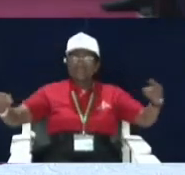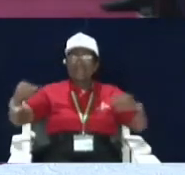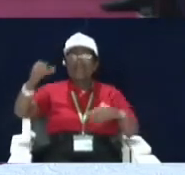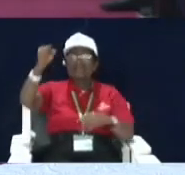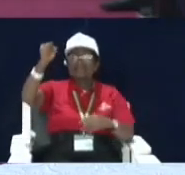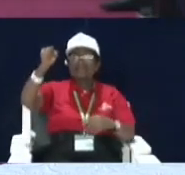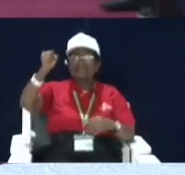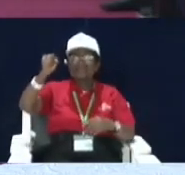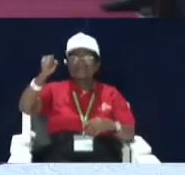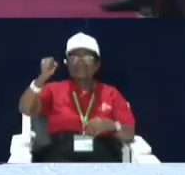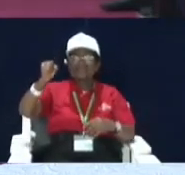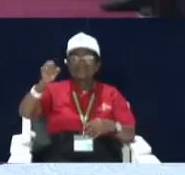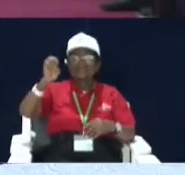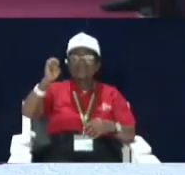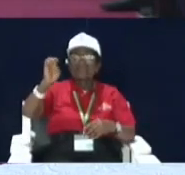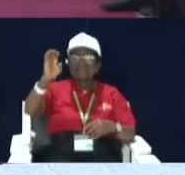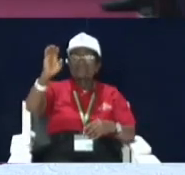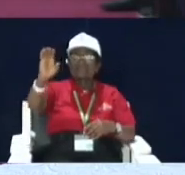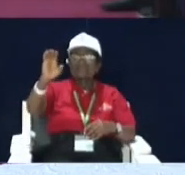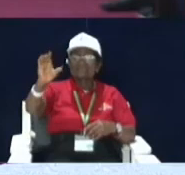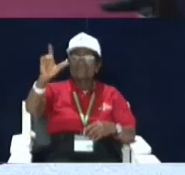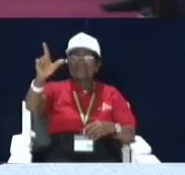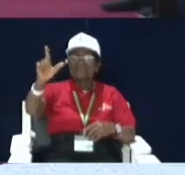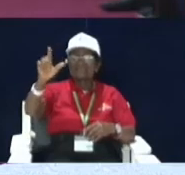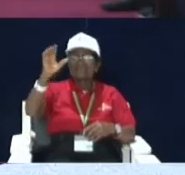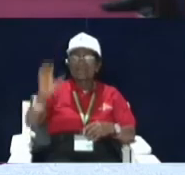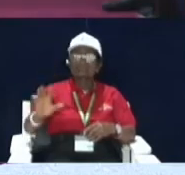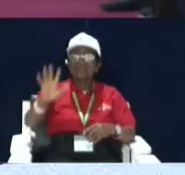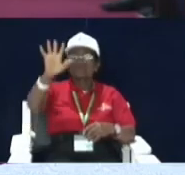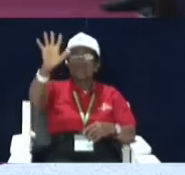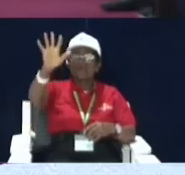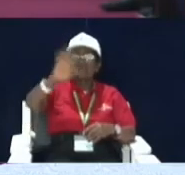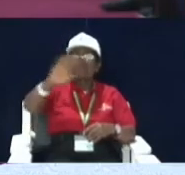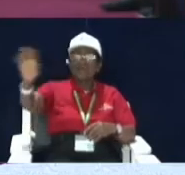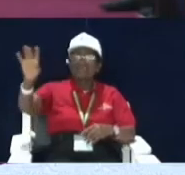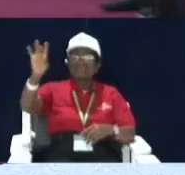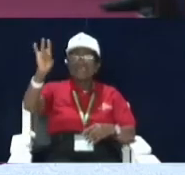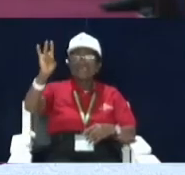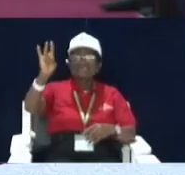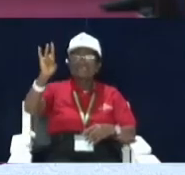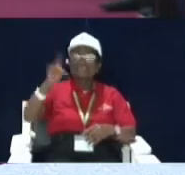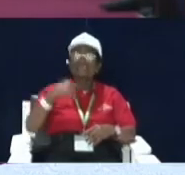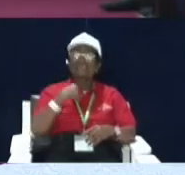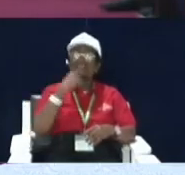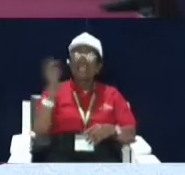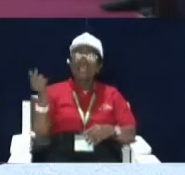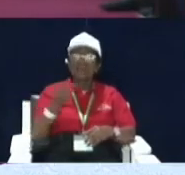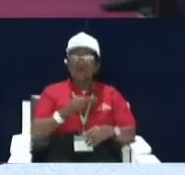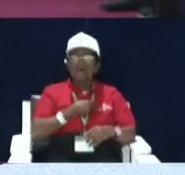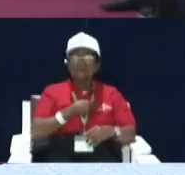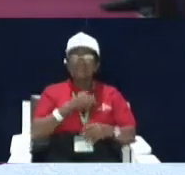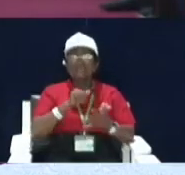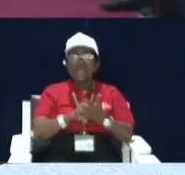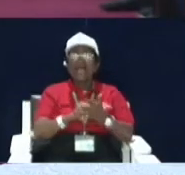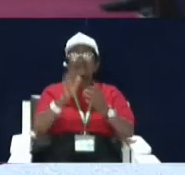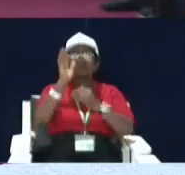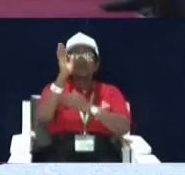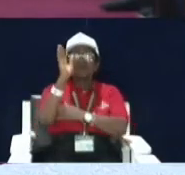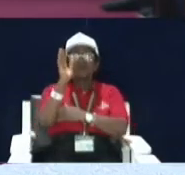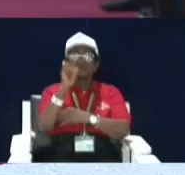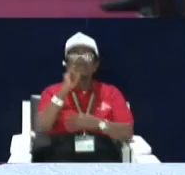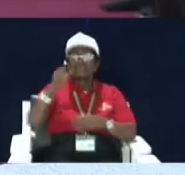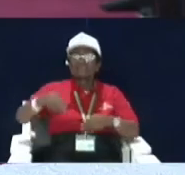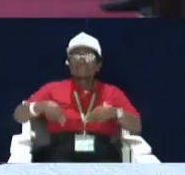You know, Ecclesiastes chapter 5 verse 8, Ecclesiastes 5 verse 8 tells us that God is